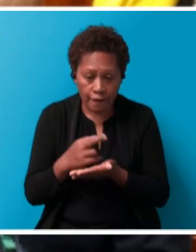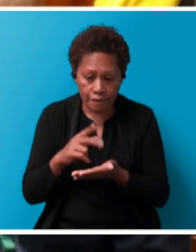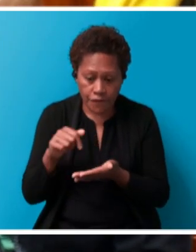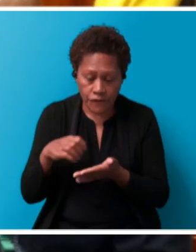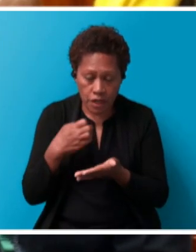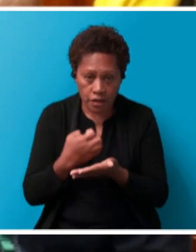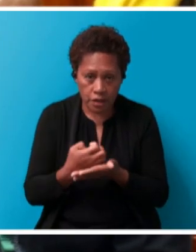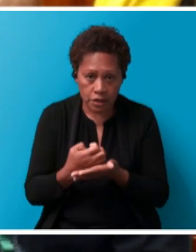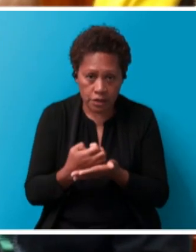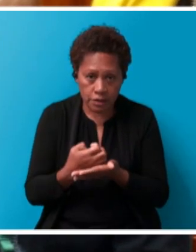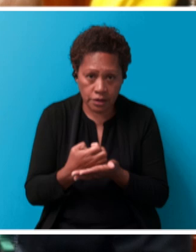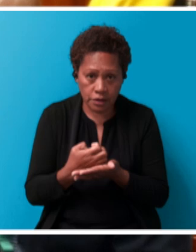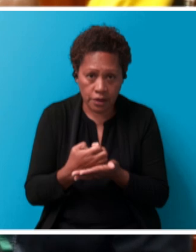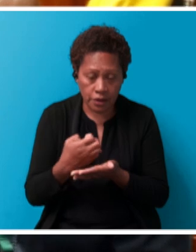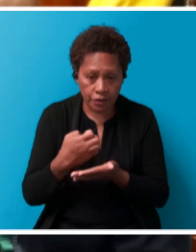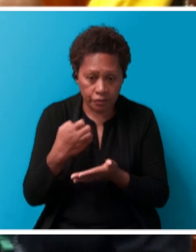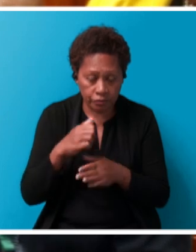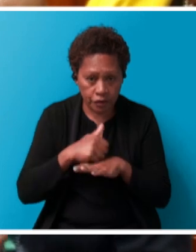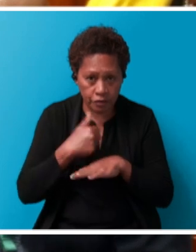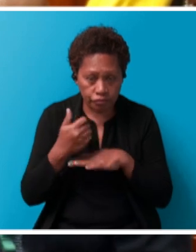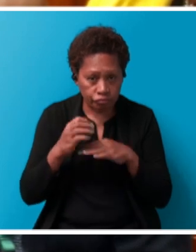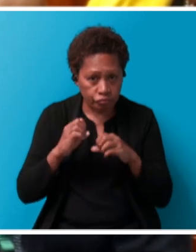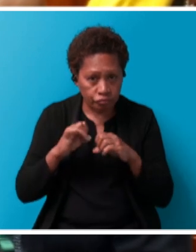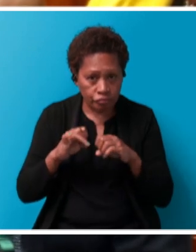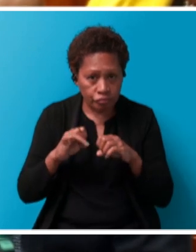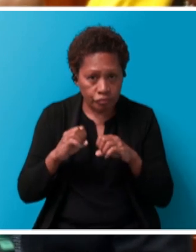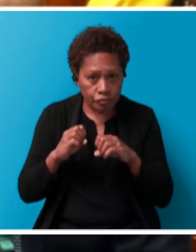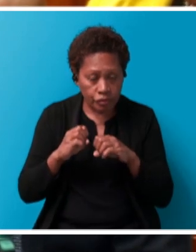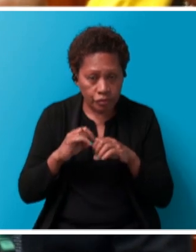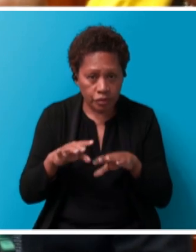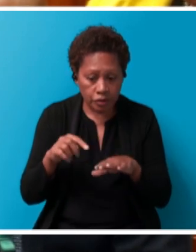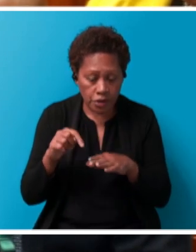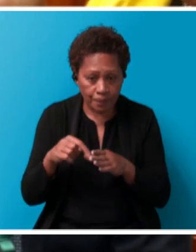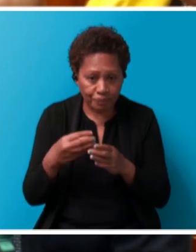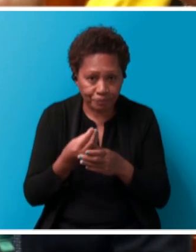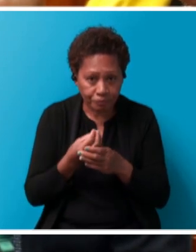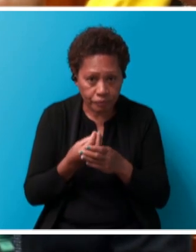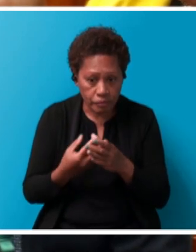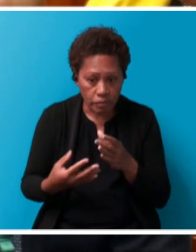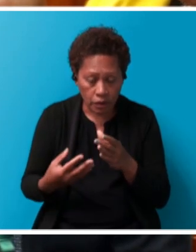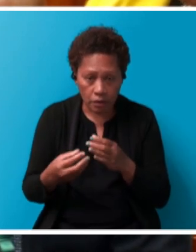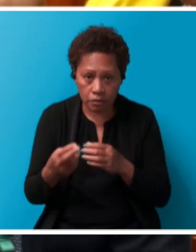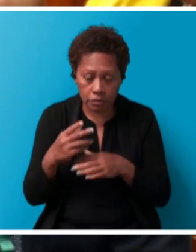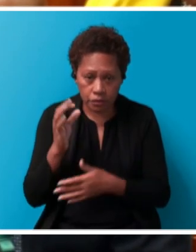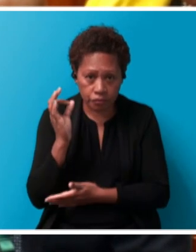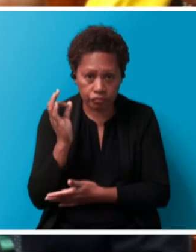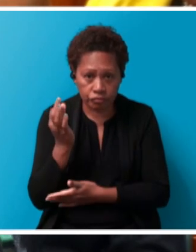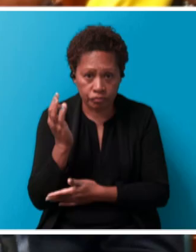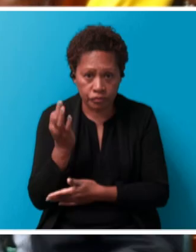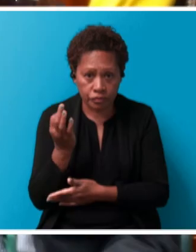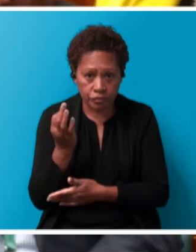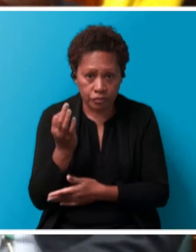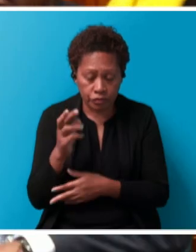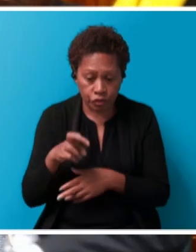sector, the government has also completed this gap analysis to facilitate a just and inclusive transition